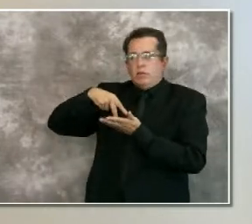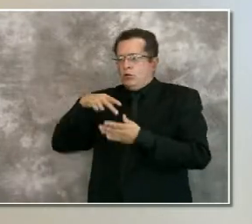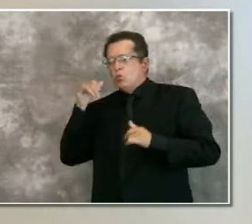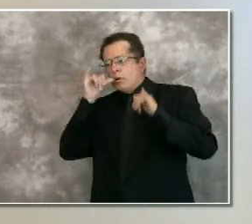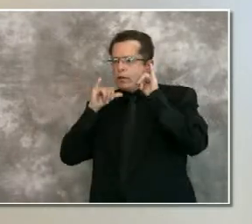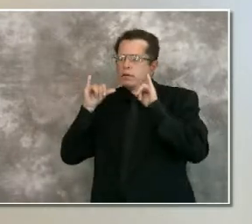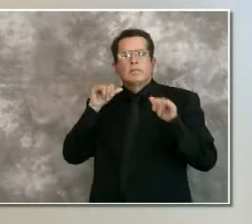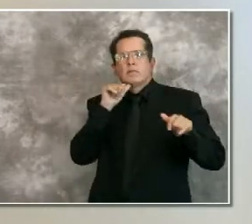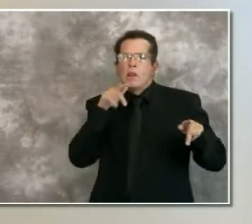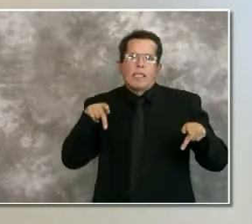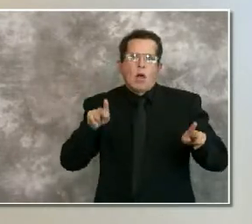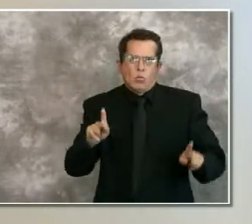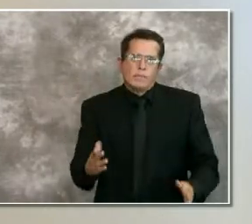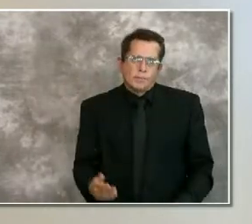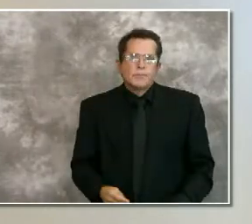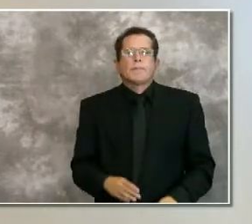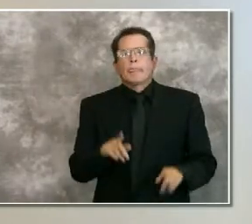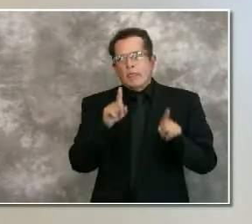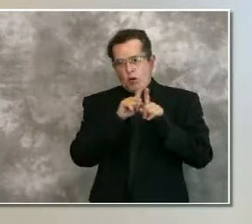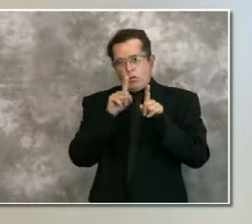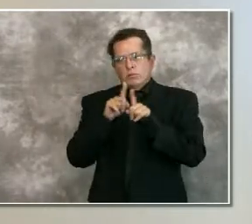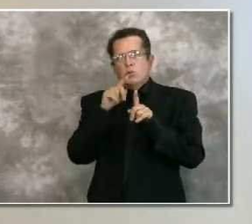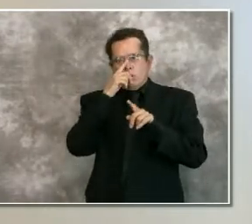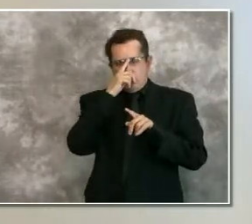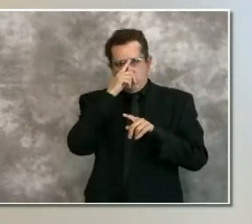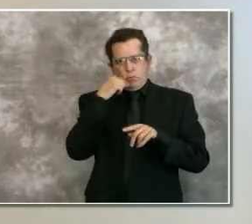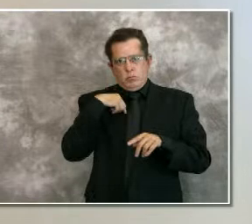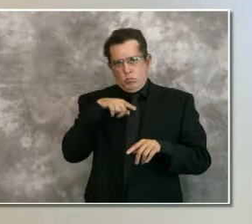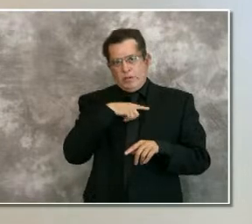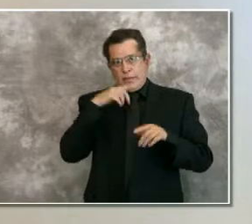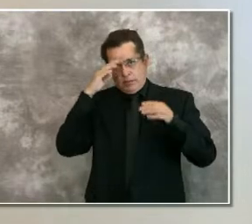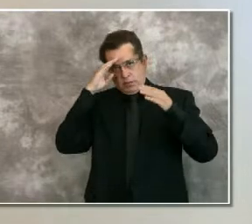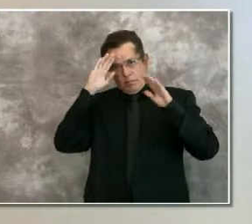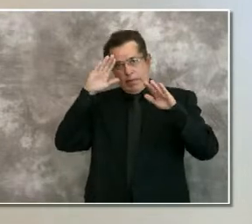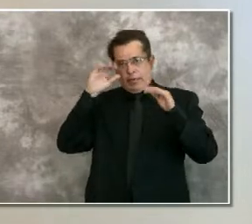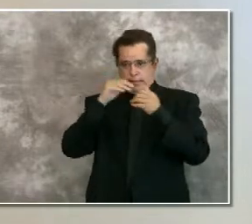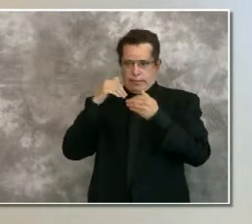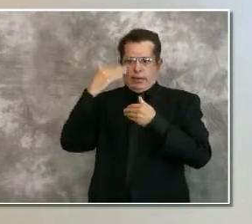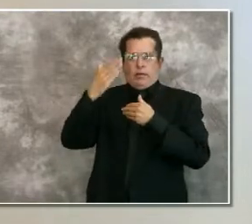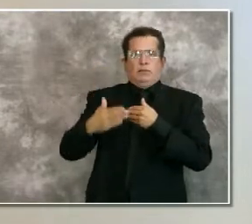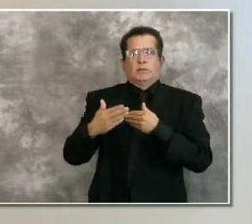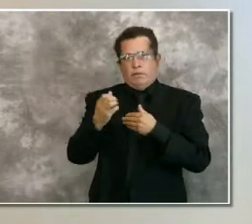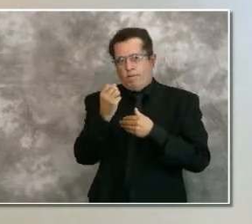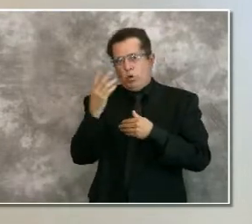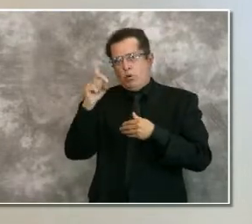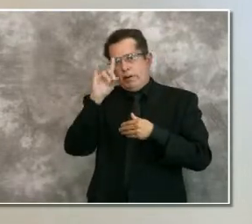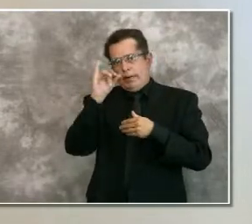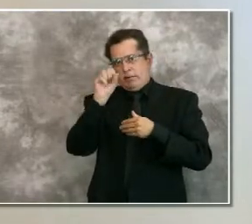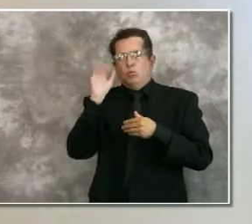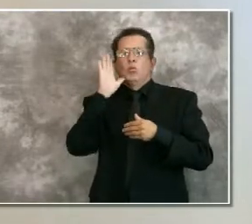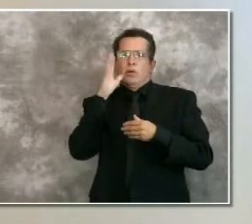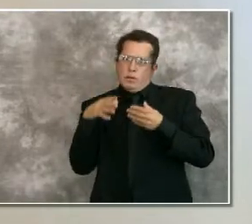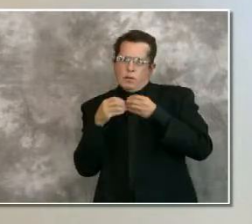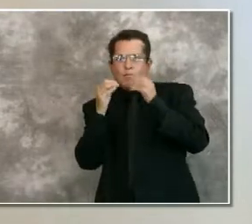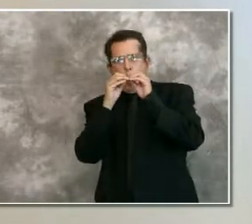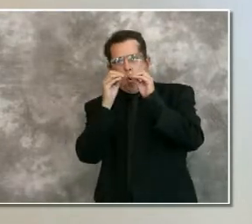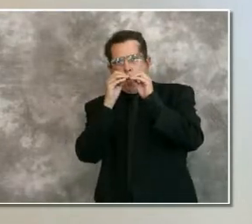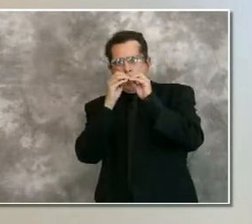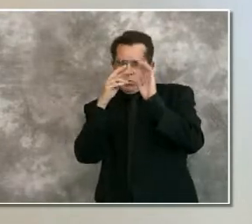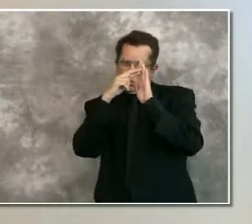it. In addition to this action, we fully expect in the coming days we will be instituting additional